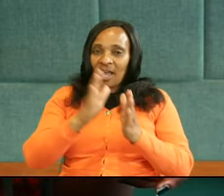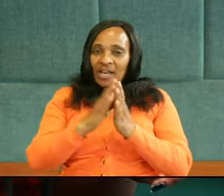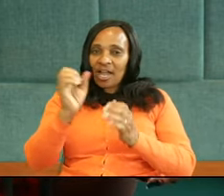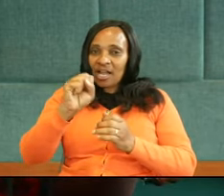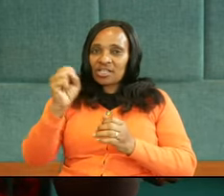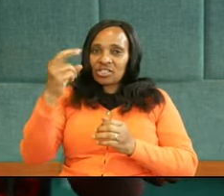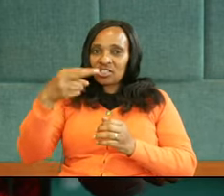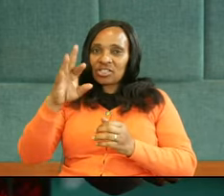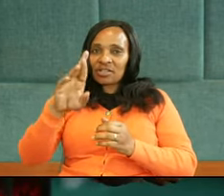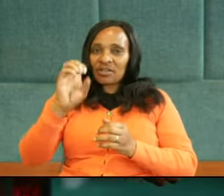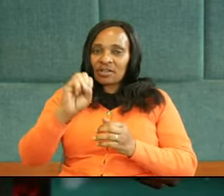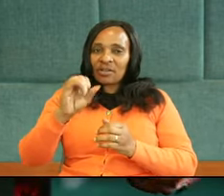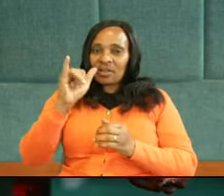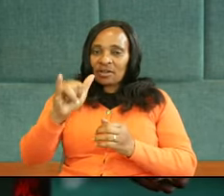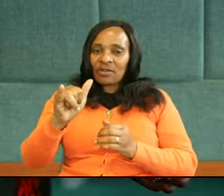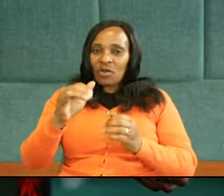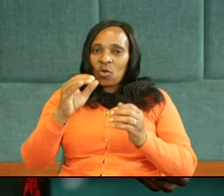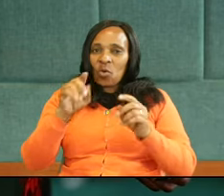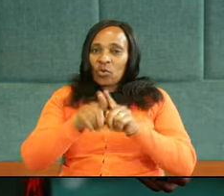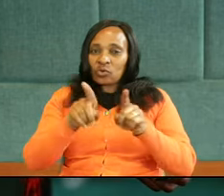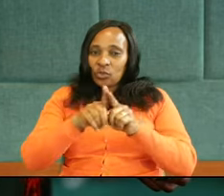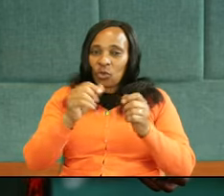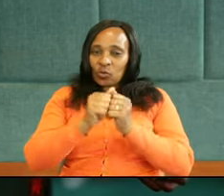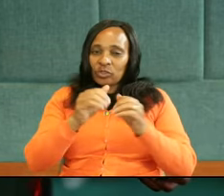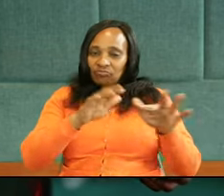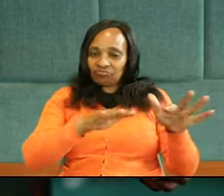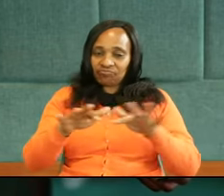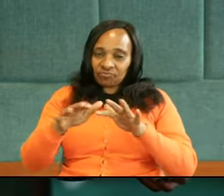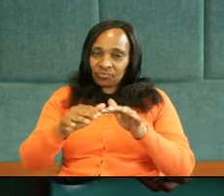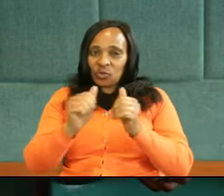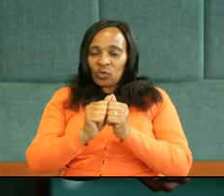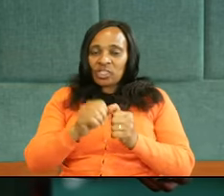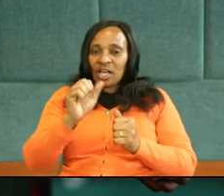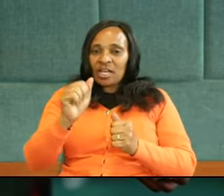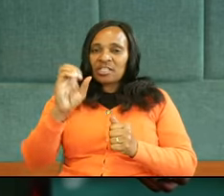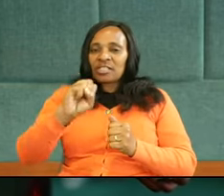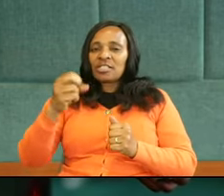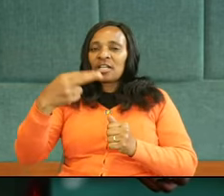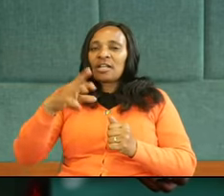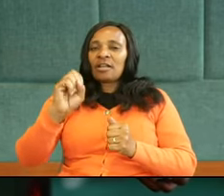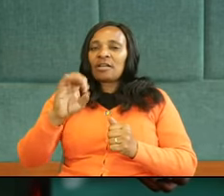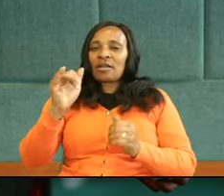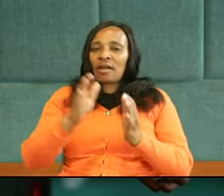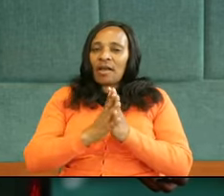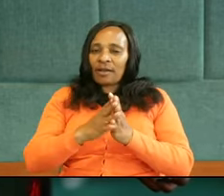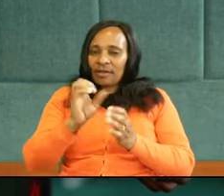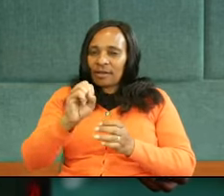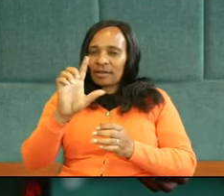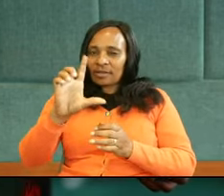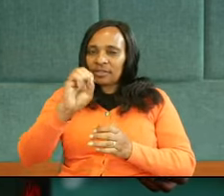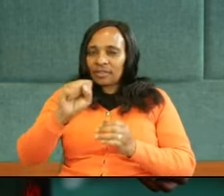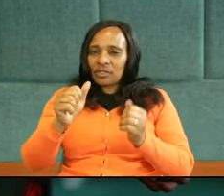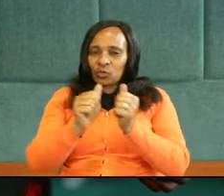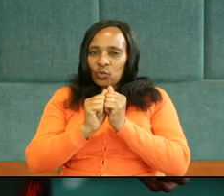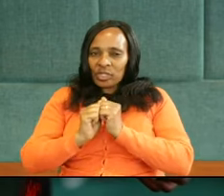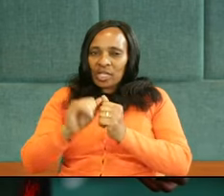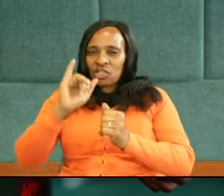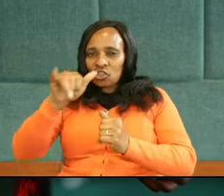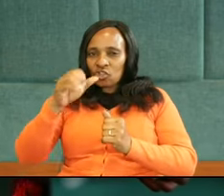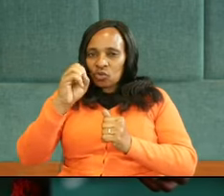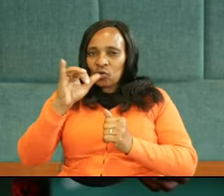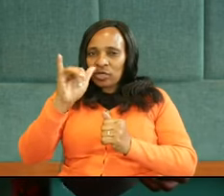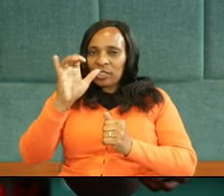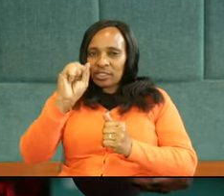with Shema, who is also in the orchestra with Ashleen and Elsie. And we have Joyce doing sign language. Before we